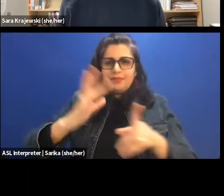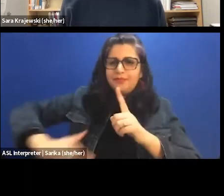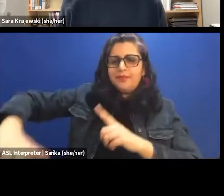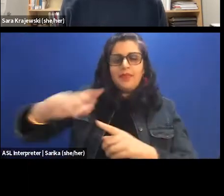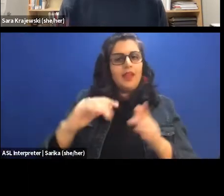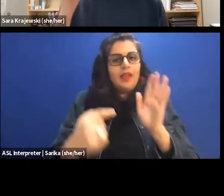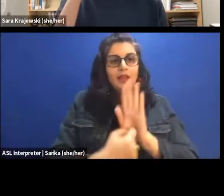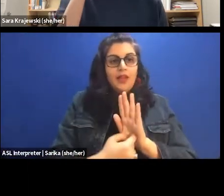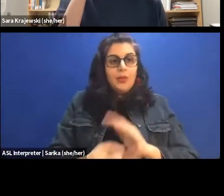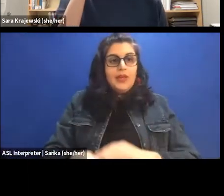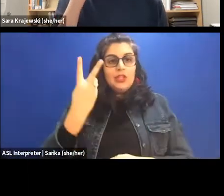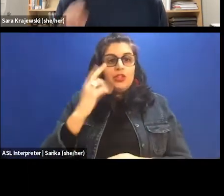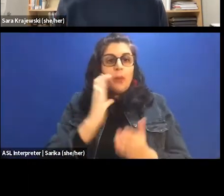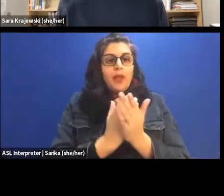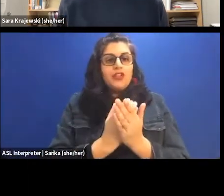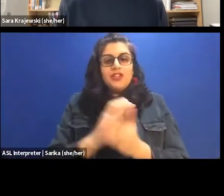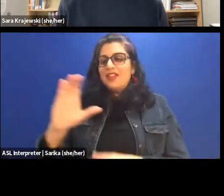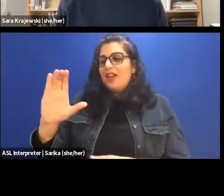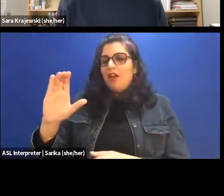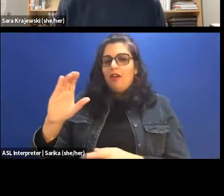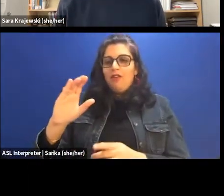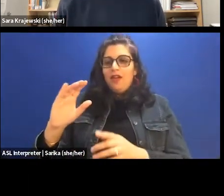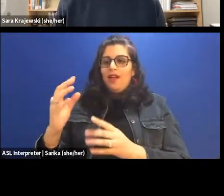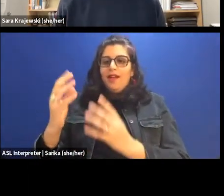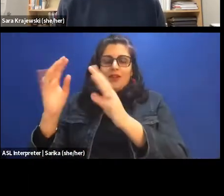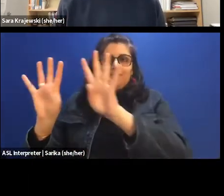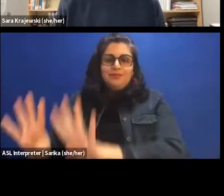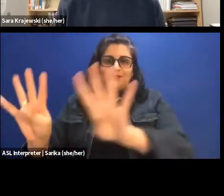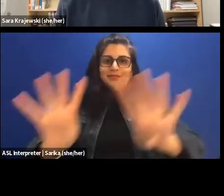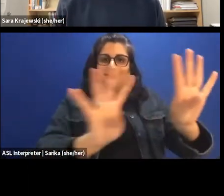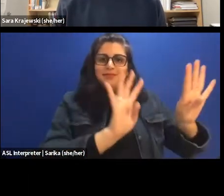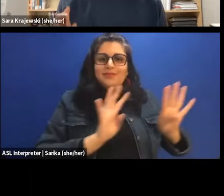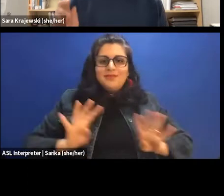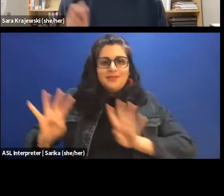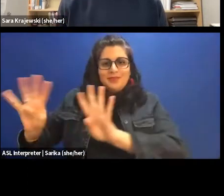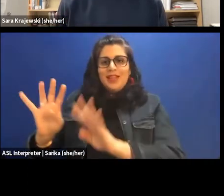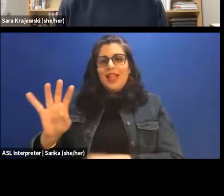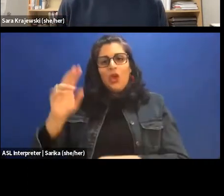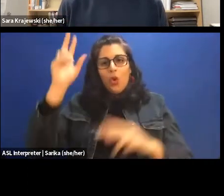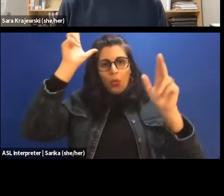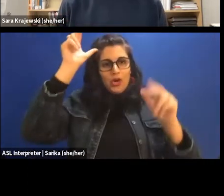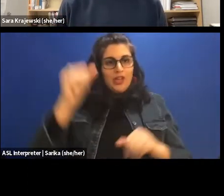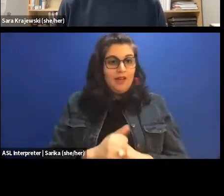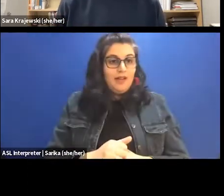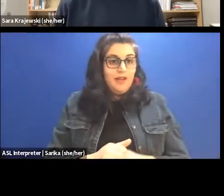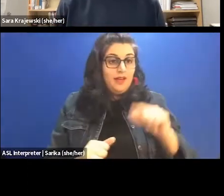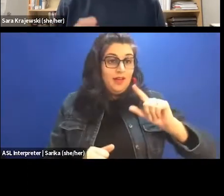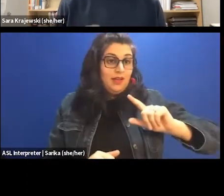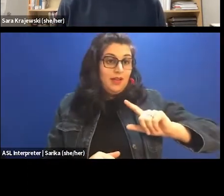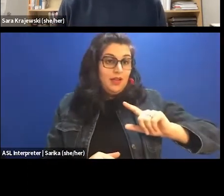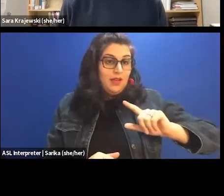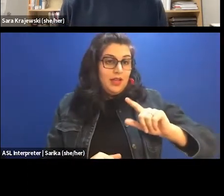carousel horses that capture the fun and frivolity of modern amusements. In Lola Alvarez Bravo's photograph